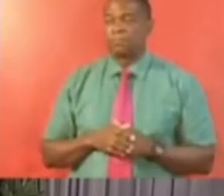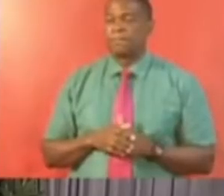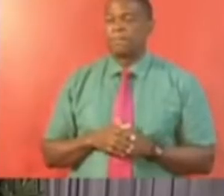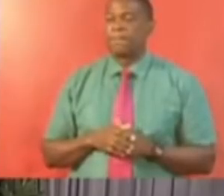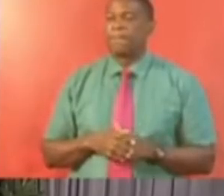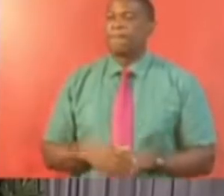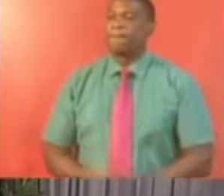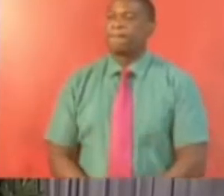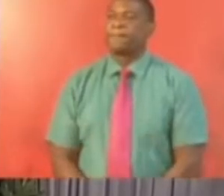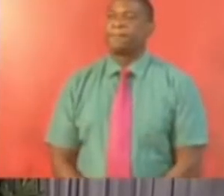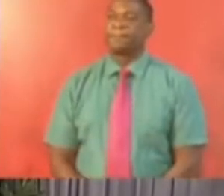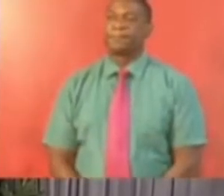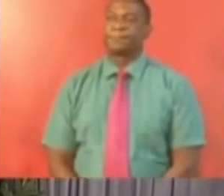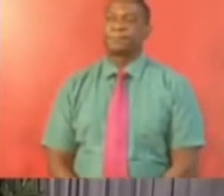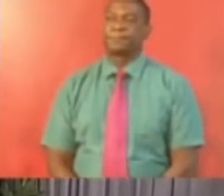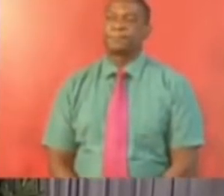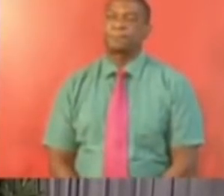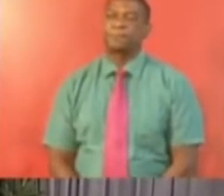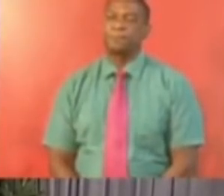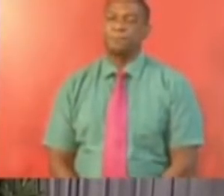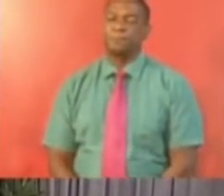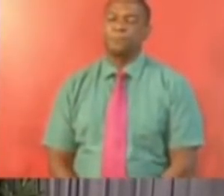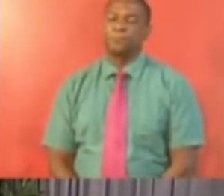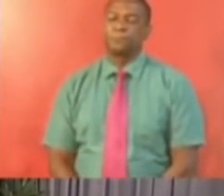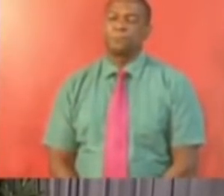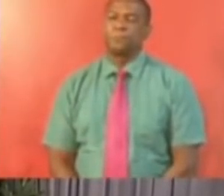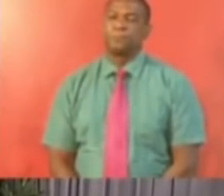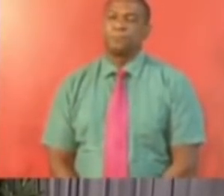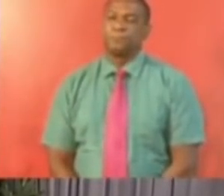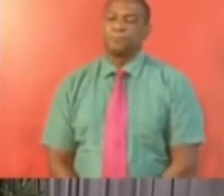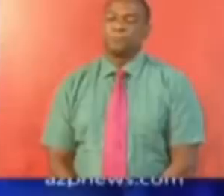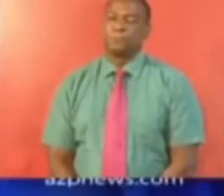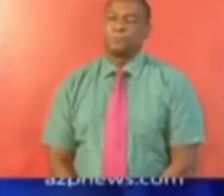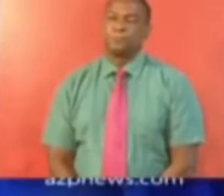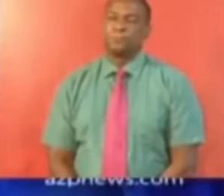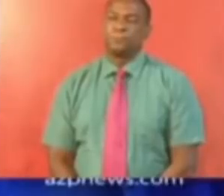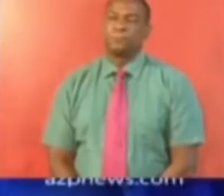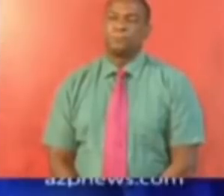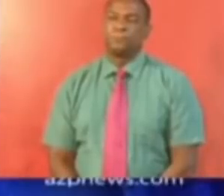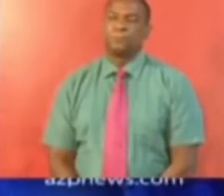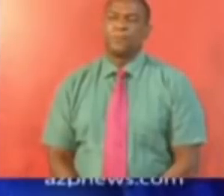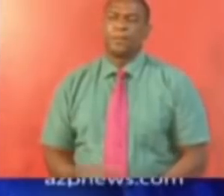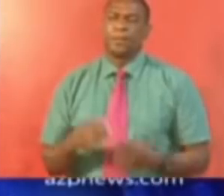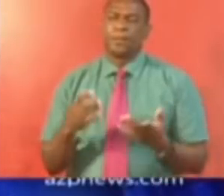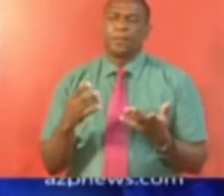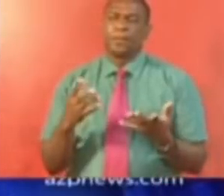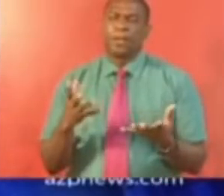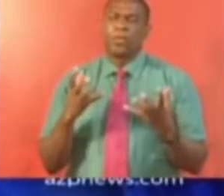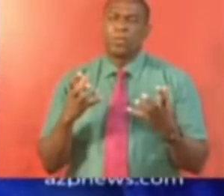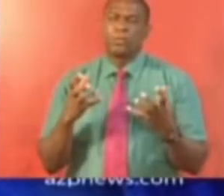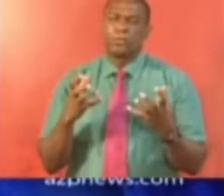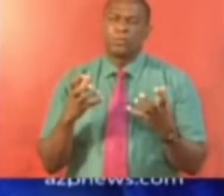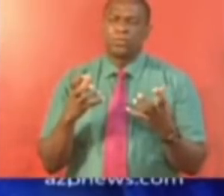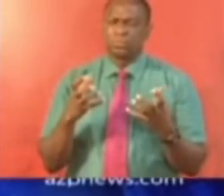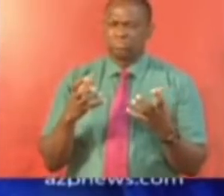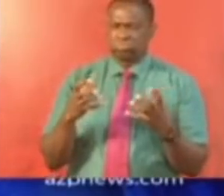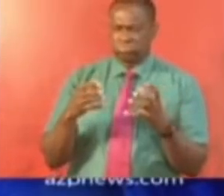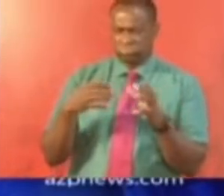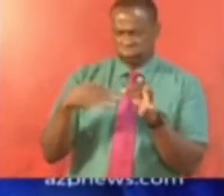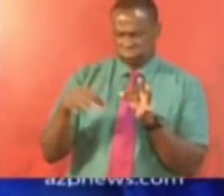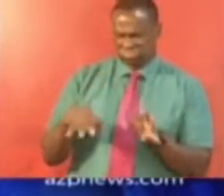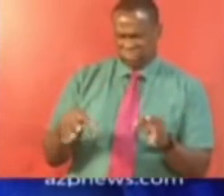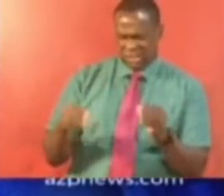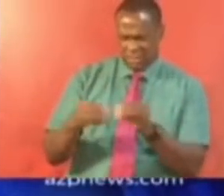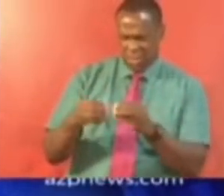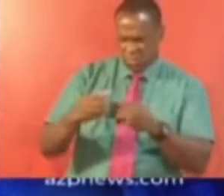Hi, Harry, AZPnews.com. Mr. Young, I just want to elaborate a little bit in terms of the policy.